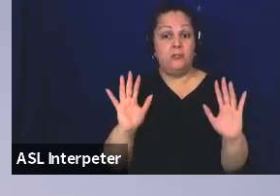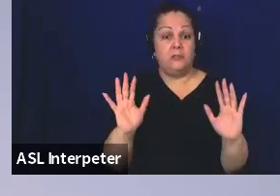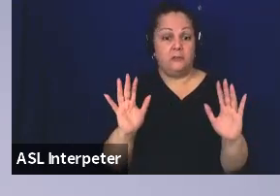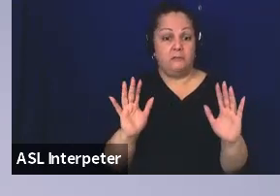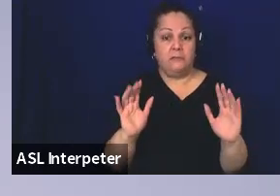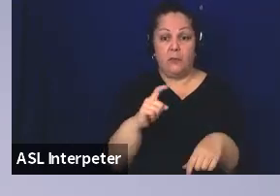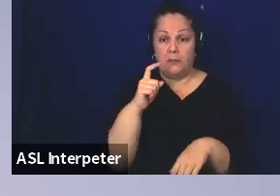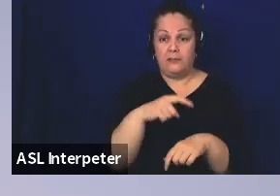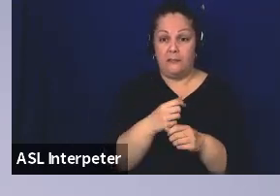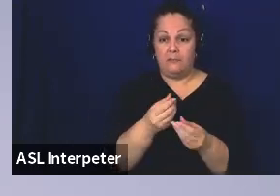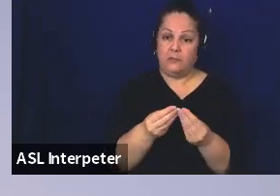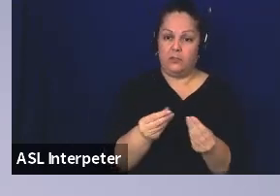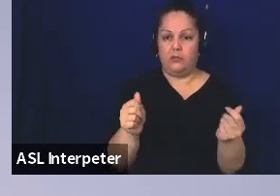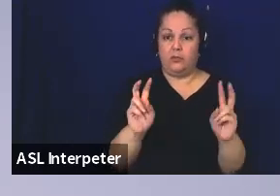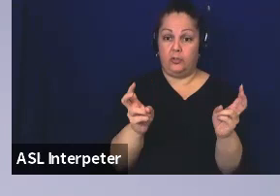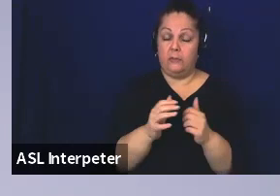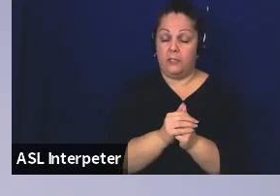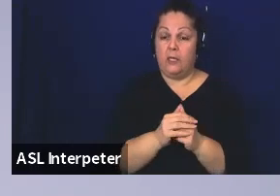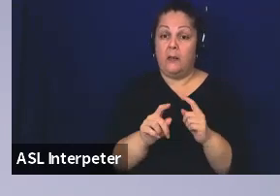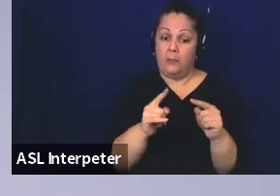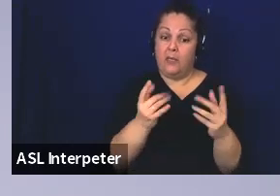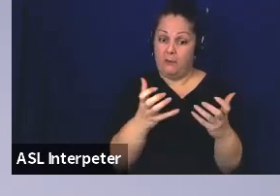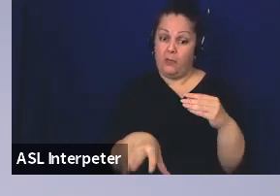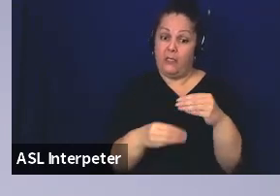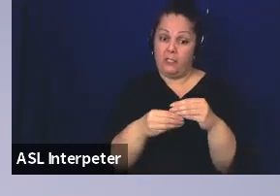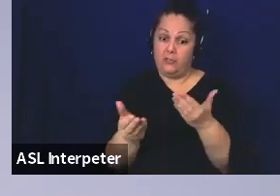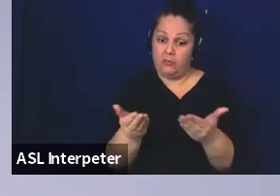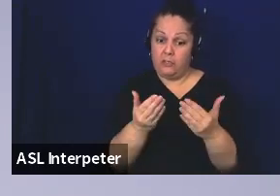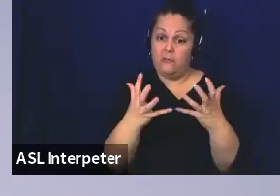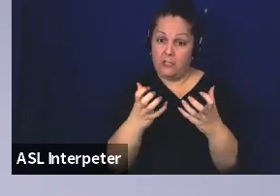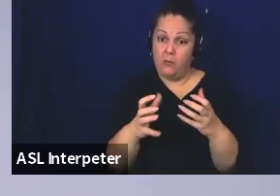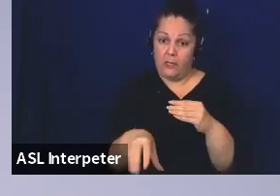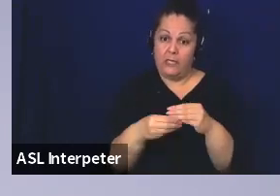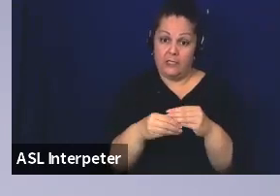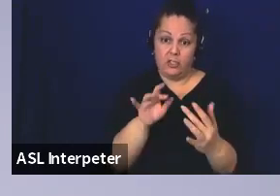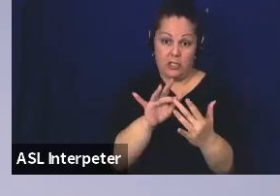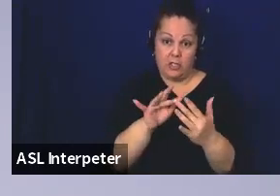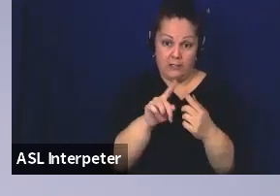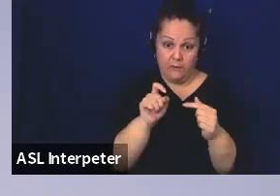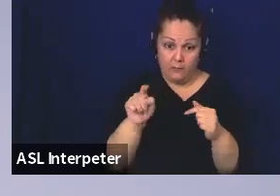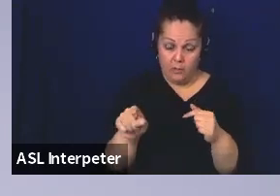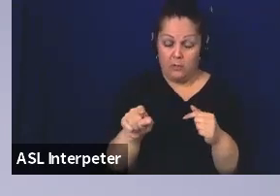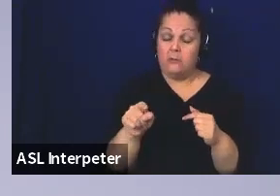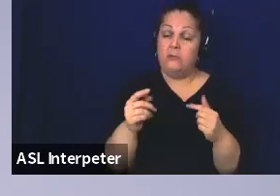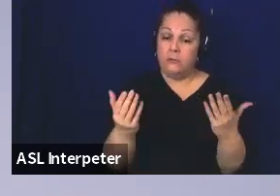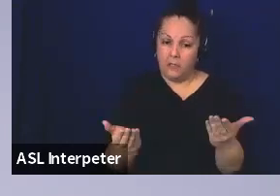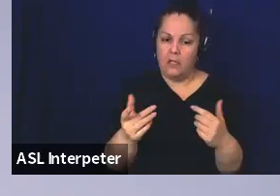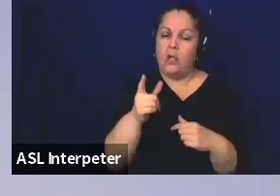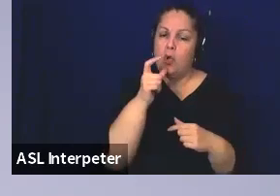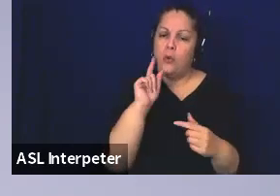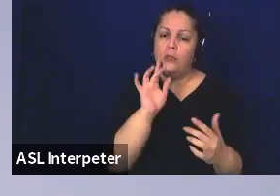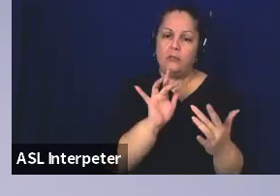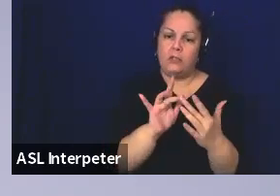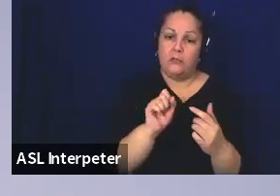solution. But if they do want additional services and do want additional contact from you, if so, who's going to reach